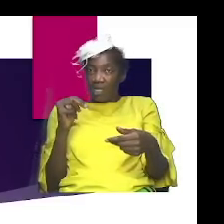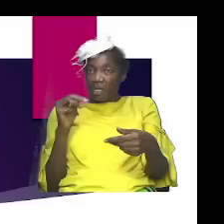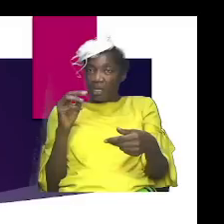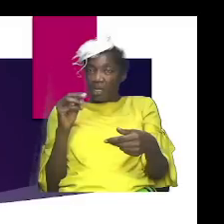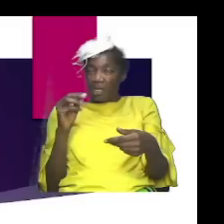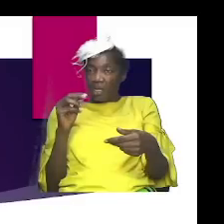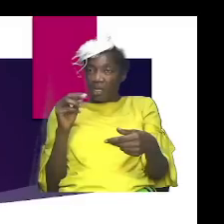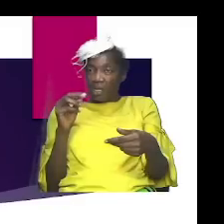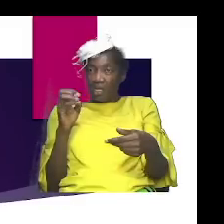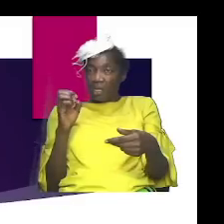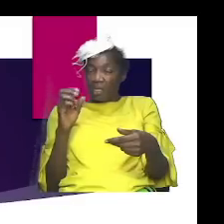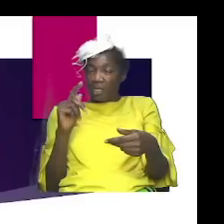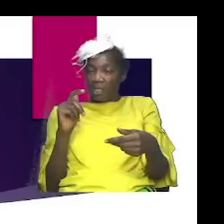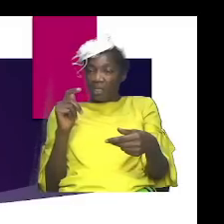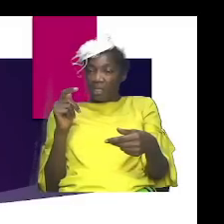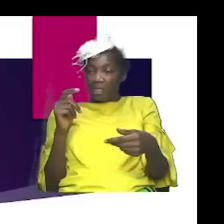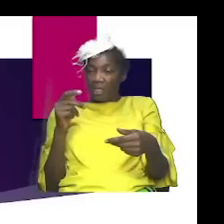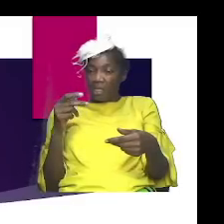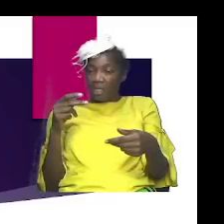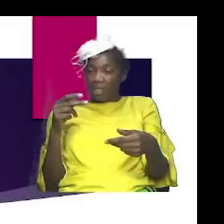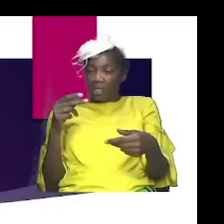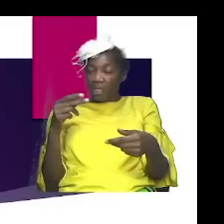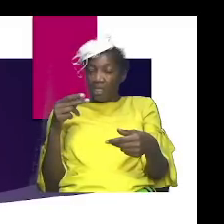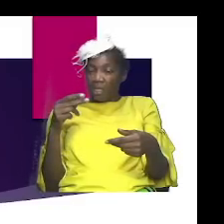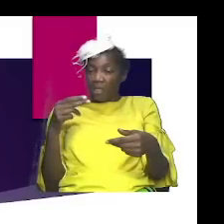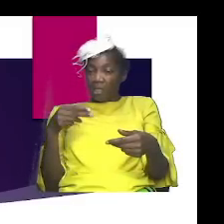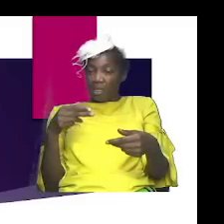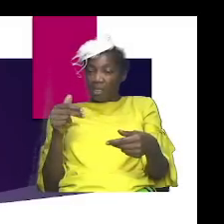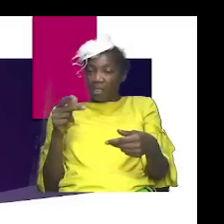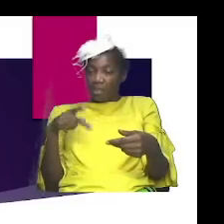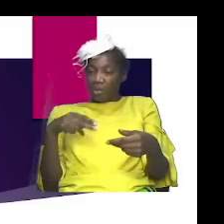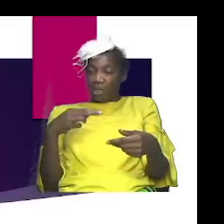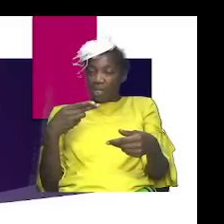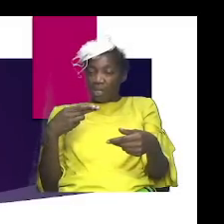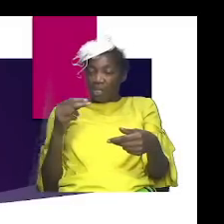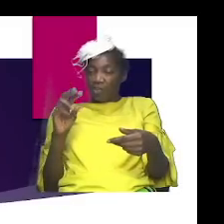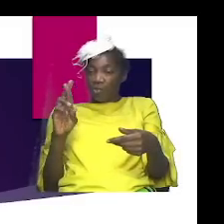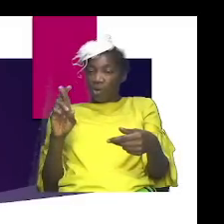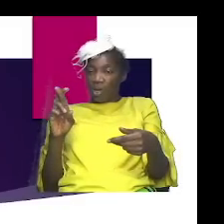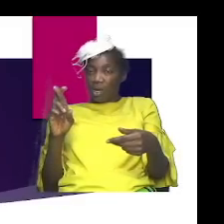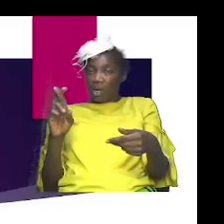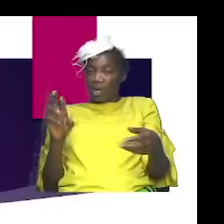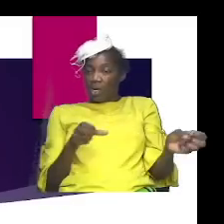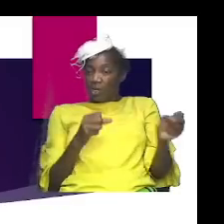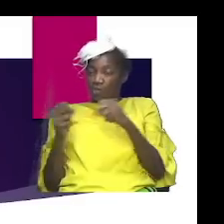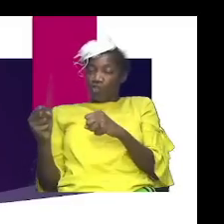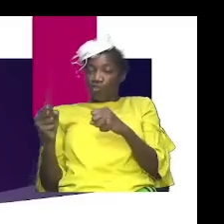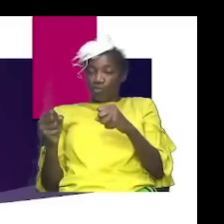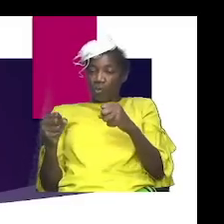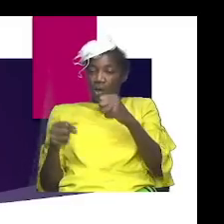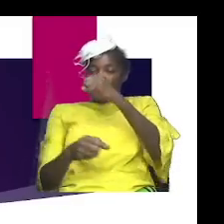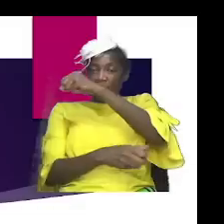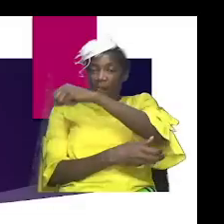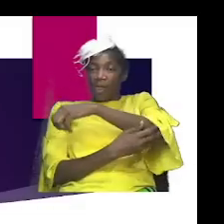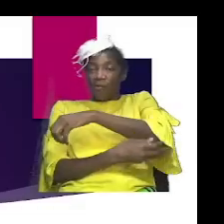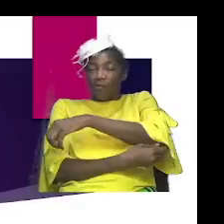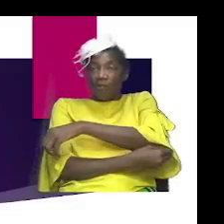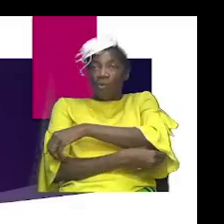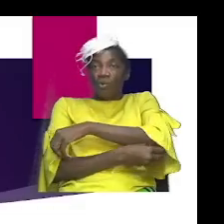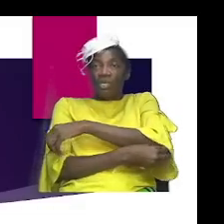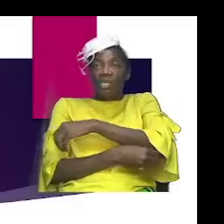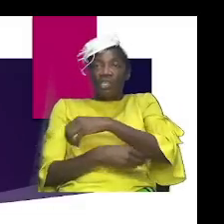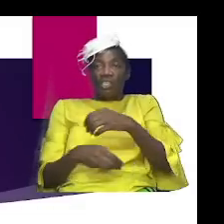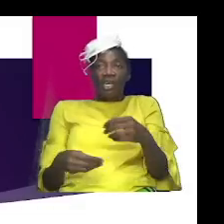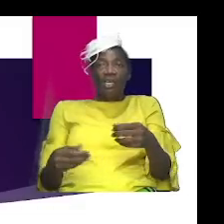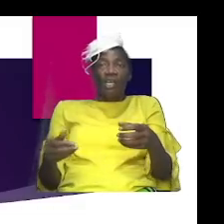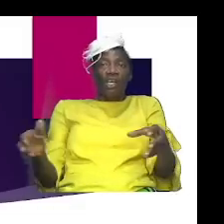that he presents a building with a strong foundation capable of holding the weight of the walls and